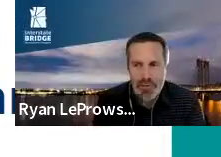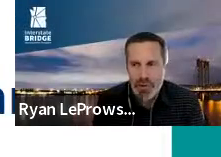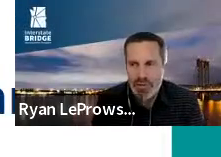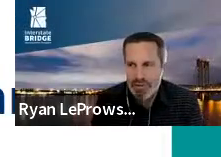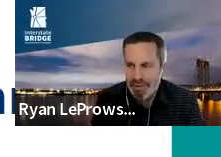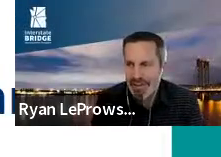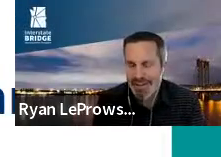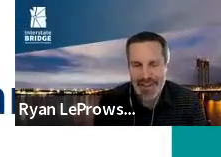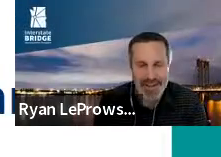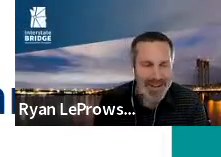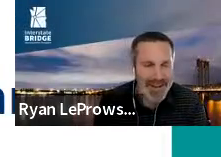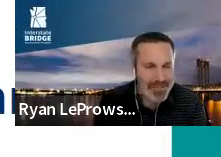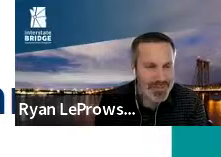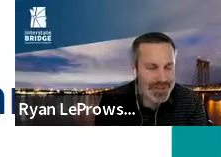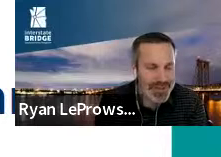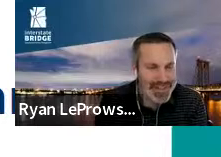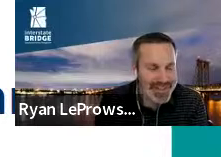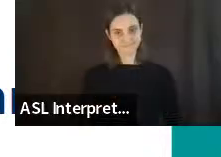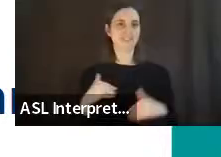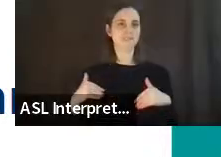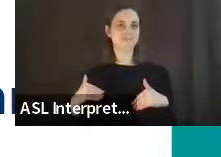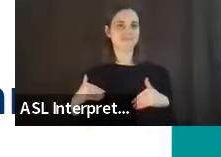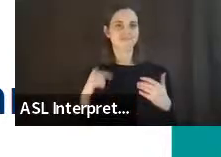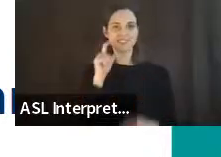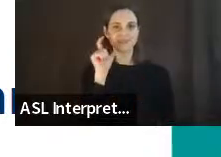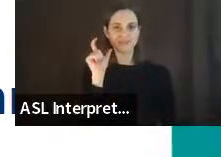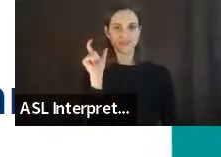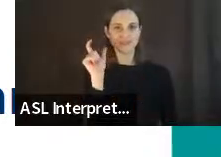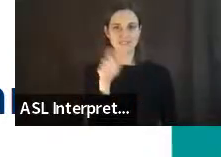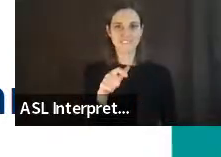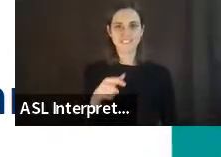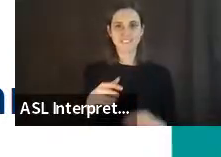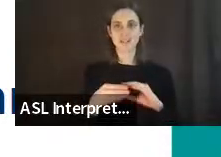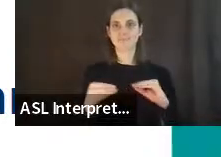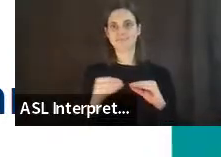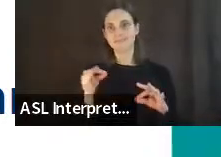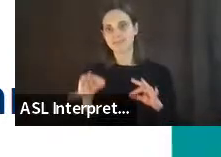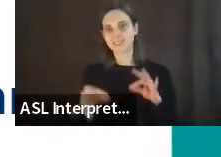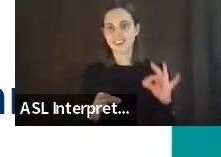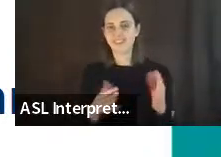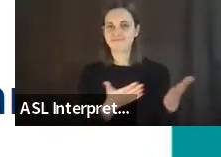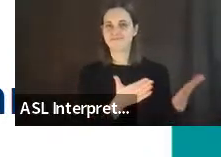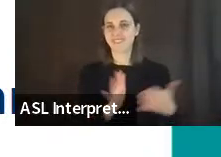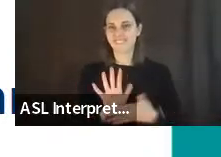Perfect. Save my voice. I appreciate it. So let's go. So this is kind of